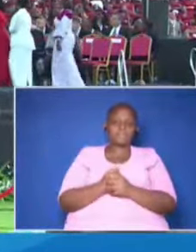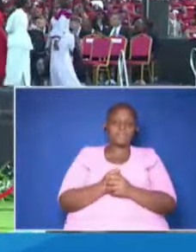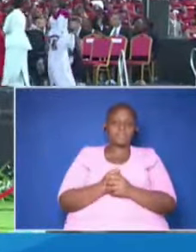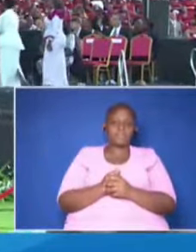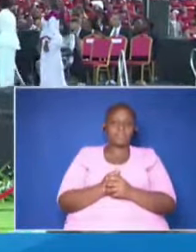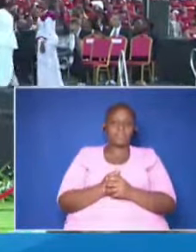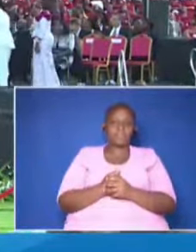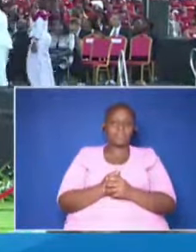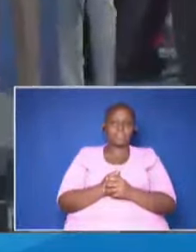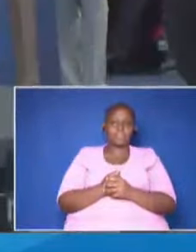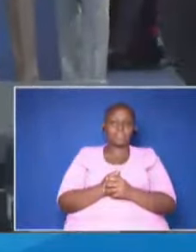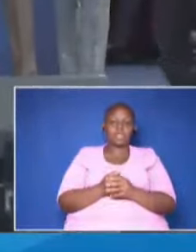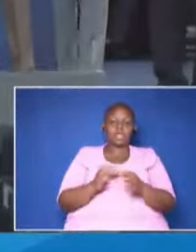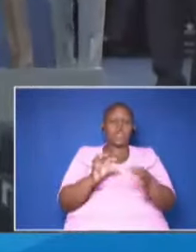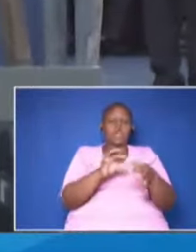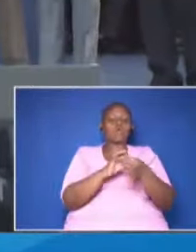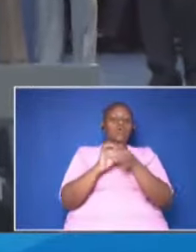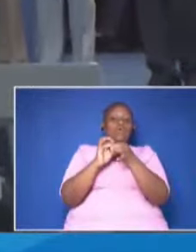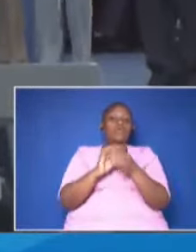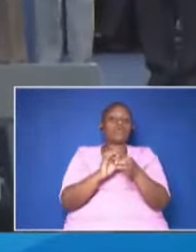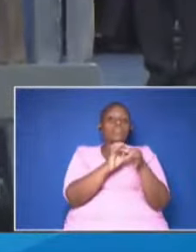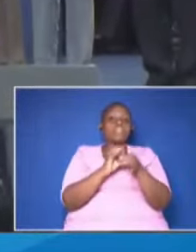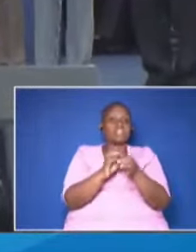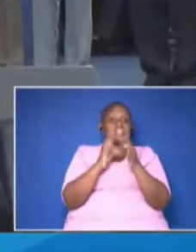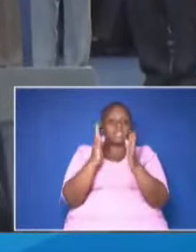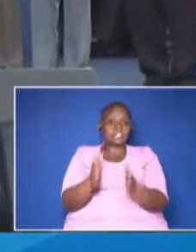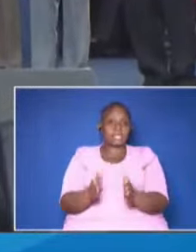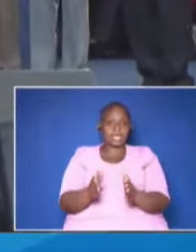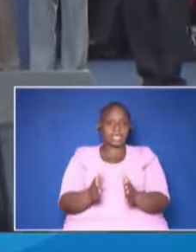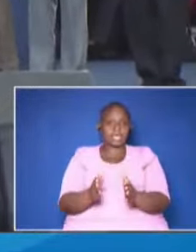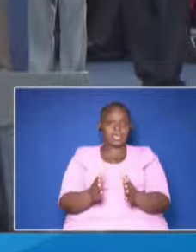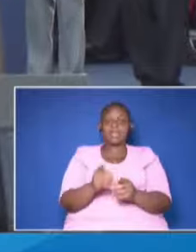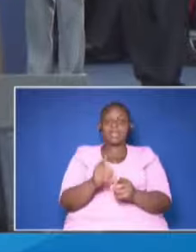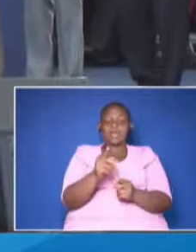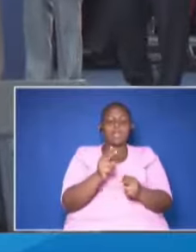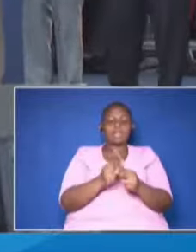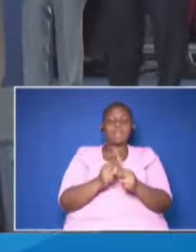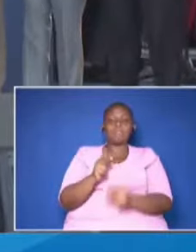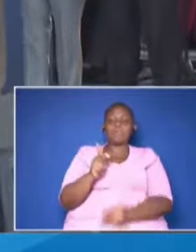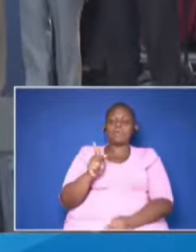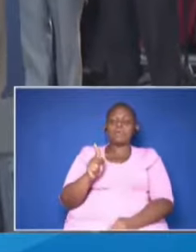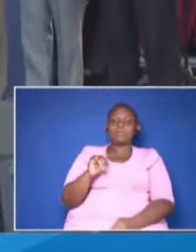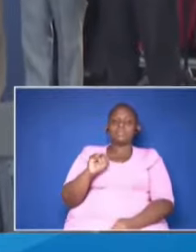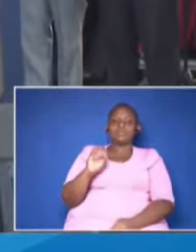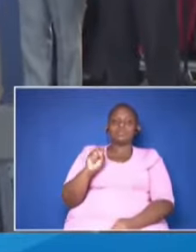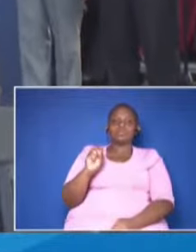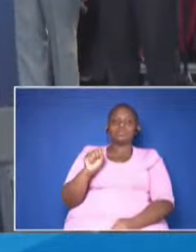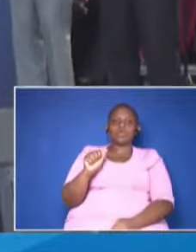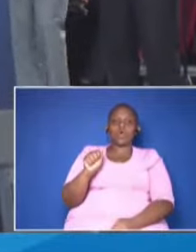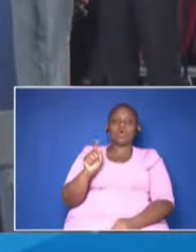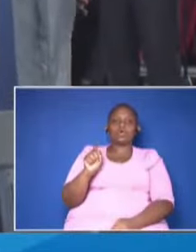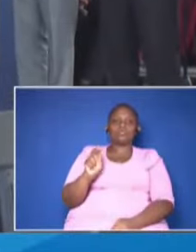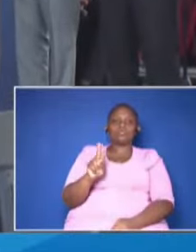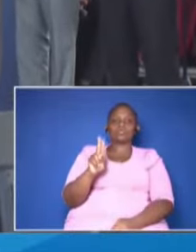committee the coordinator of this committee uh Le K is here with